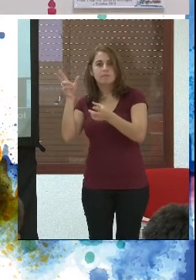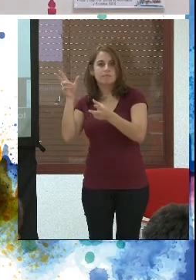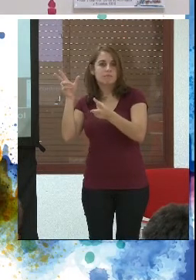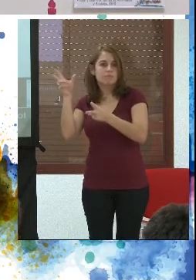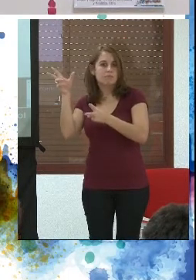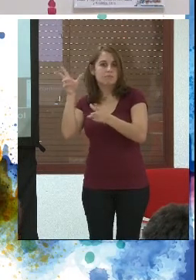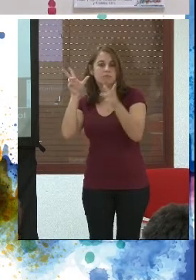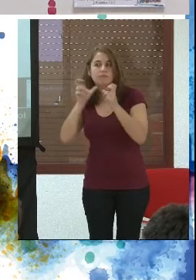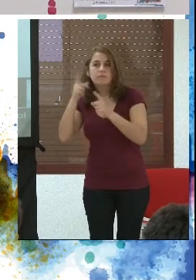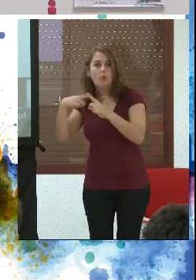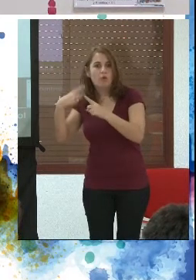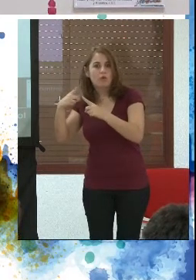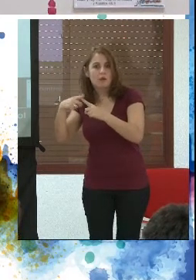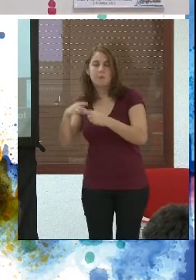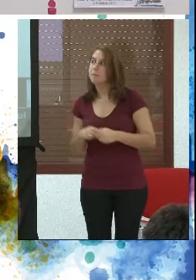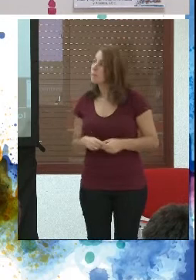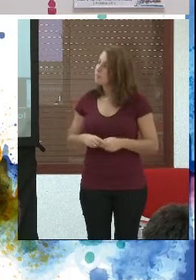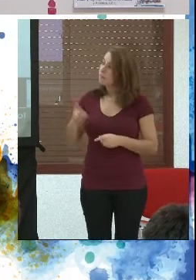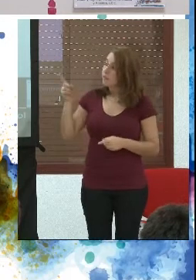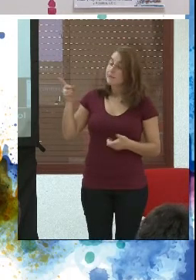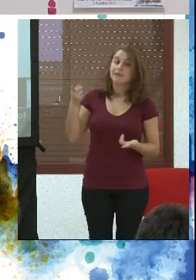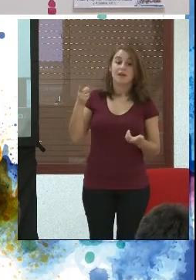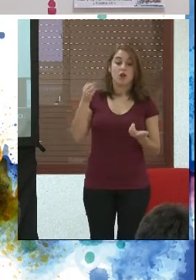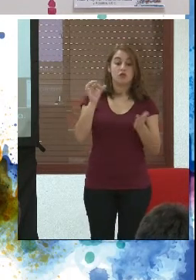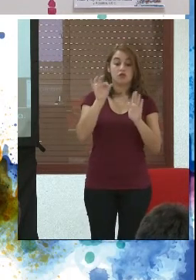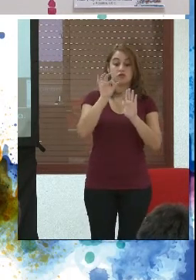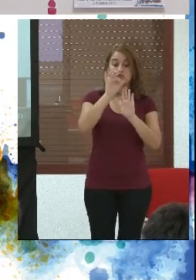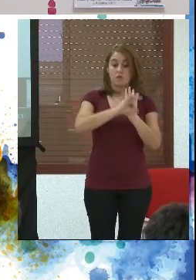the cortical signals. So